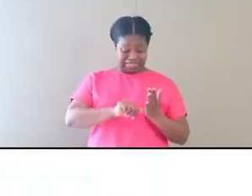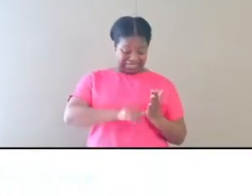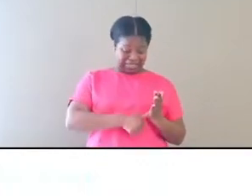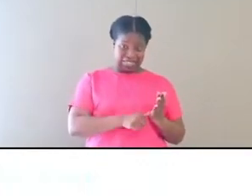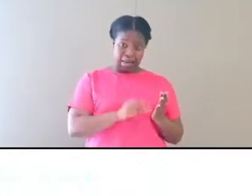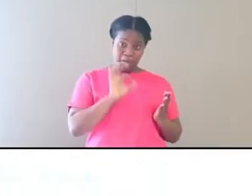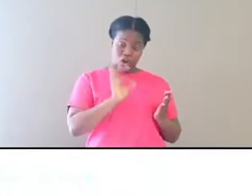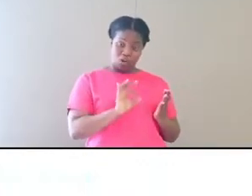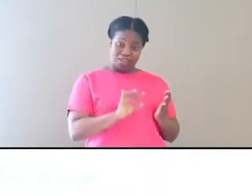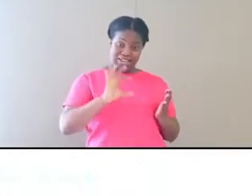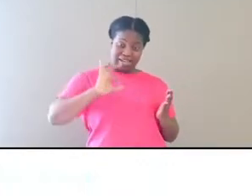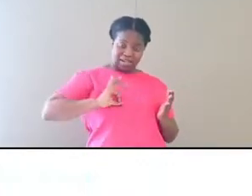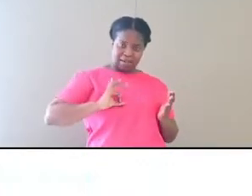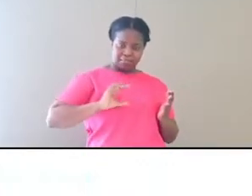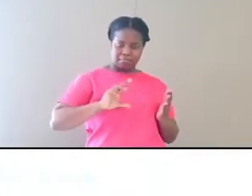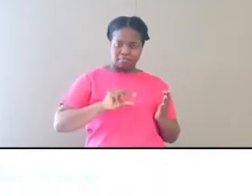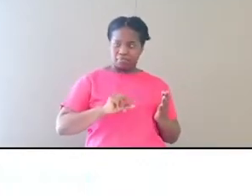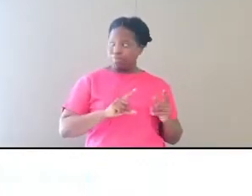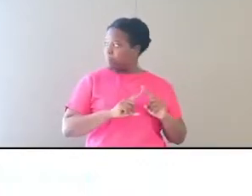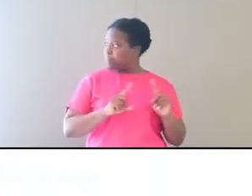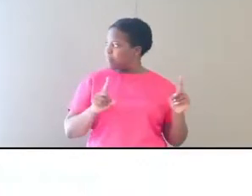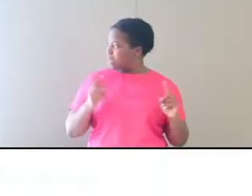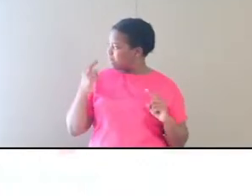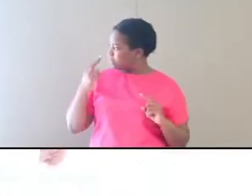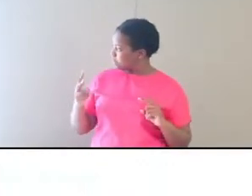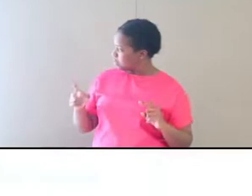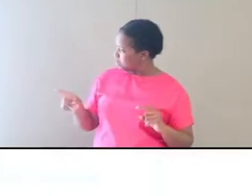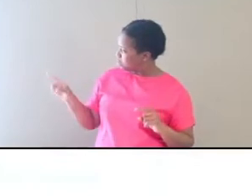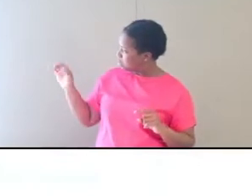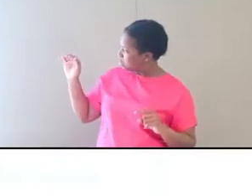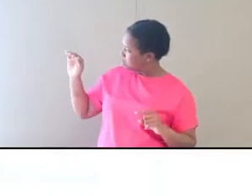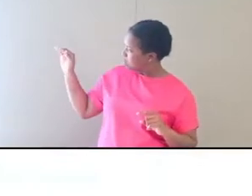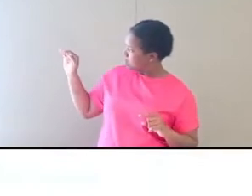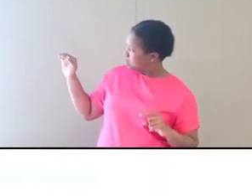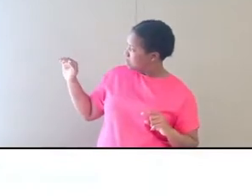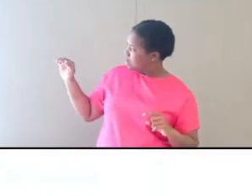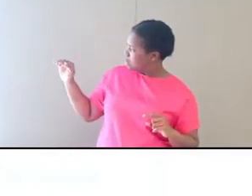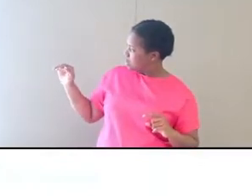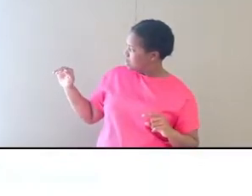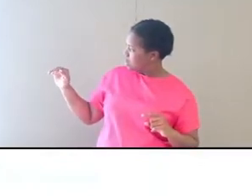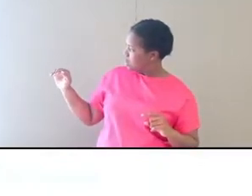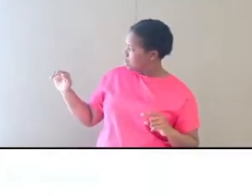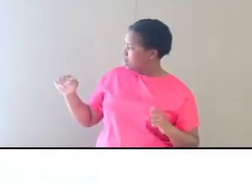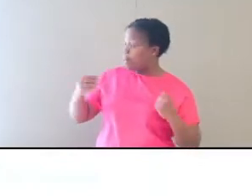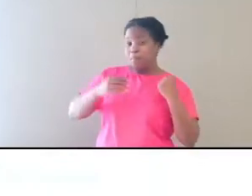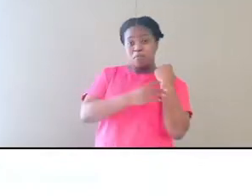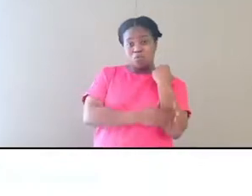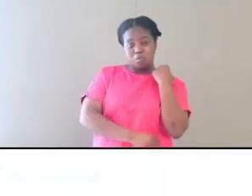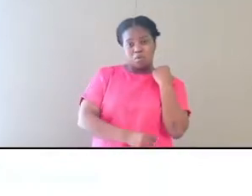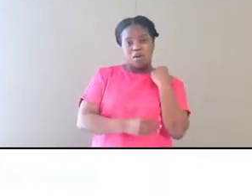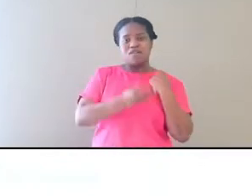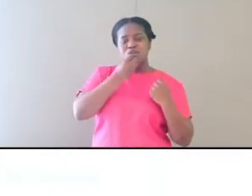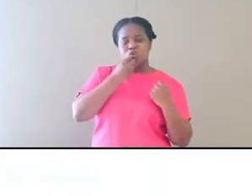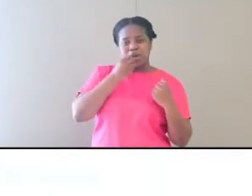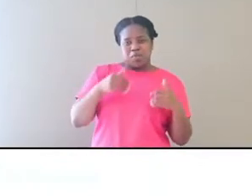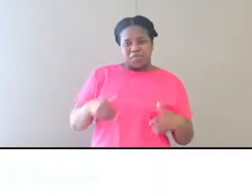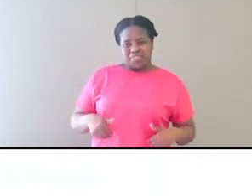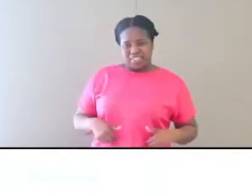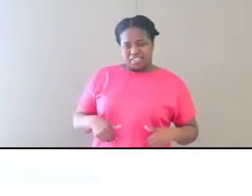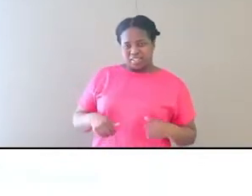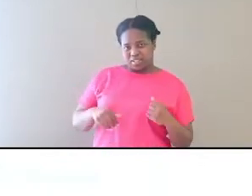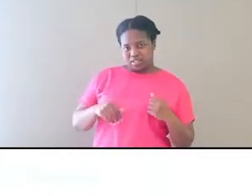But when we track it over time, I've just plotted those official figures for those years, it aligns very closely with what are regarded as official figures.